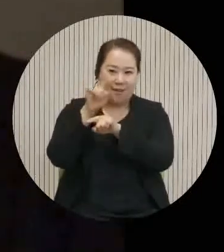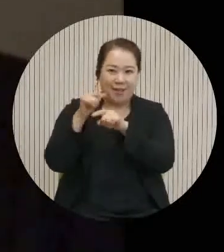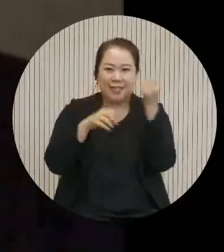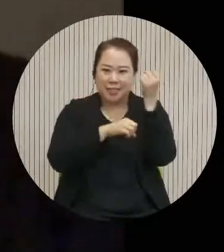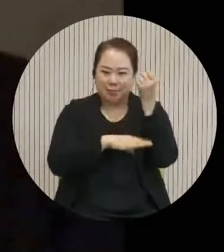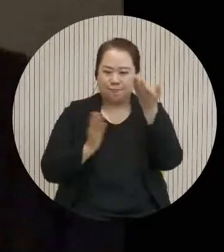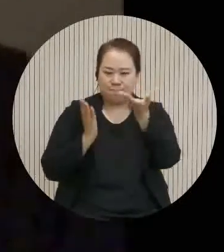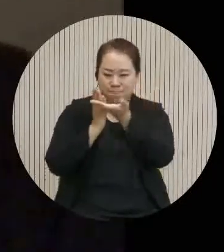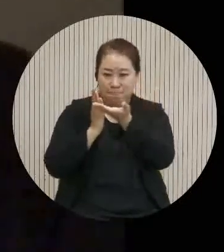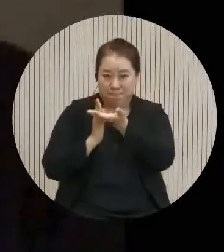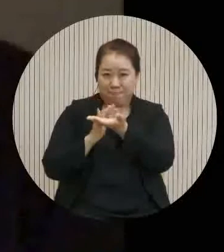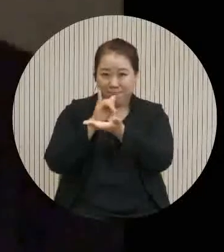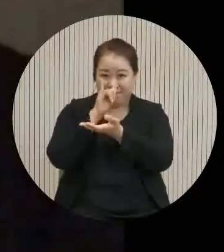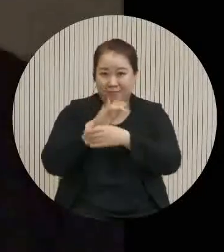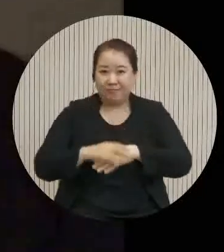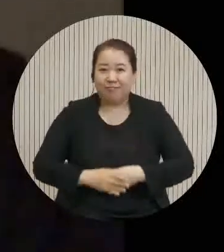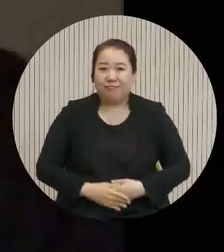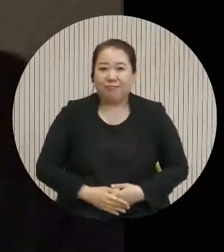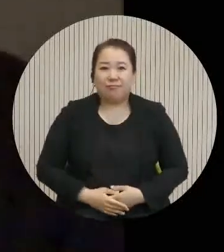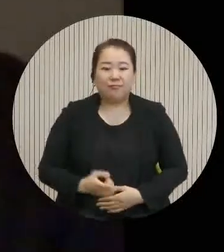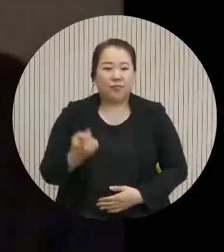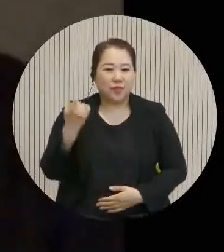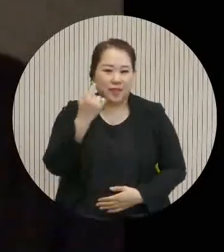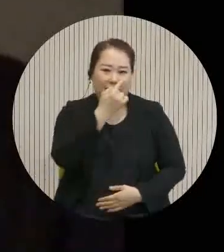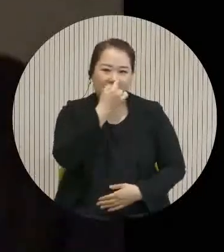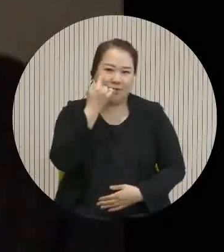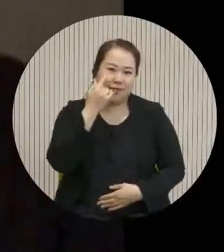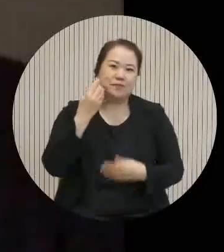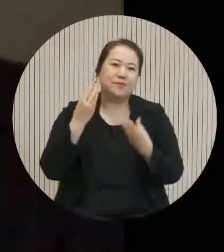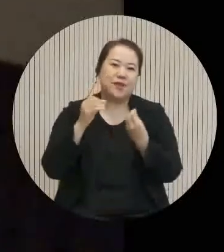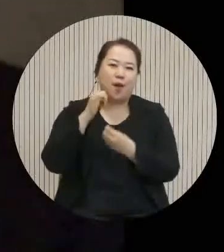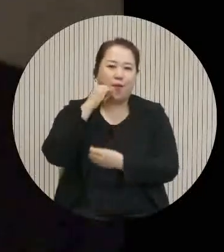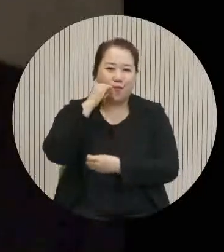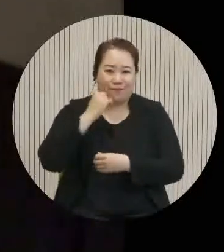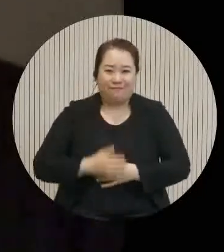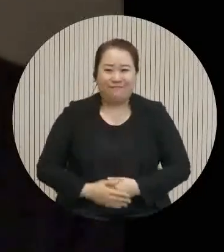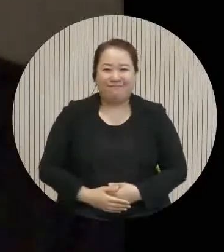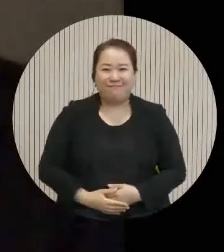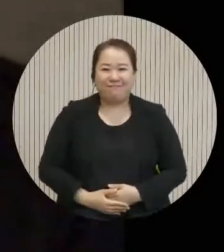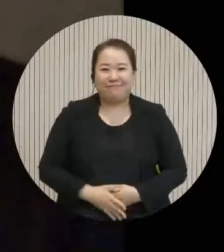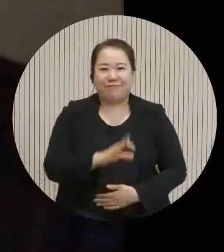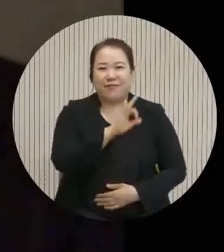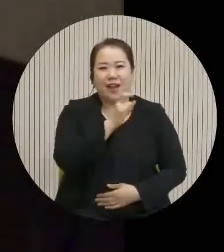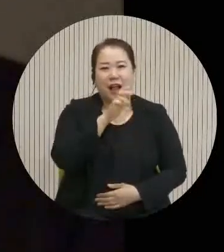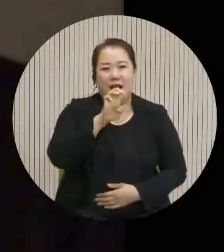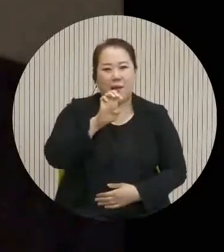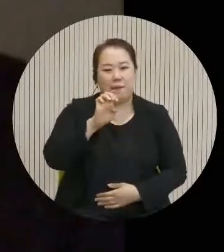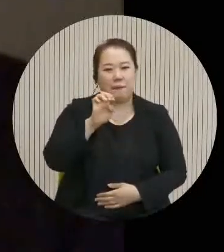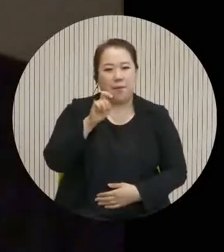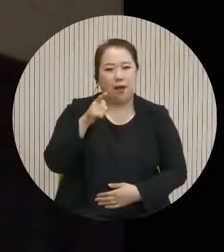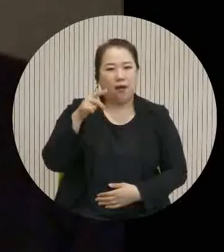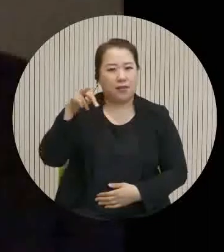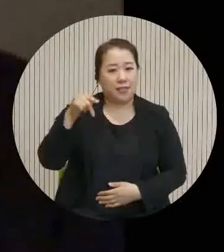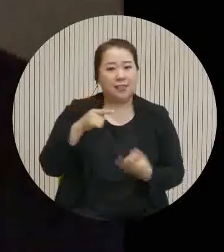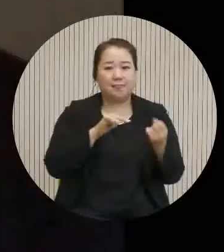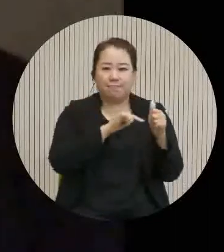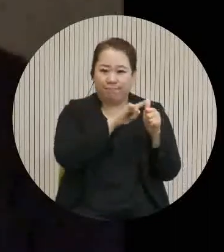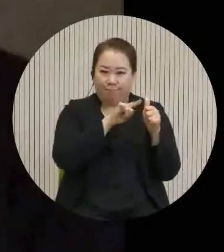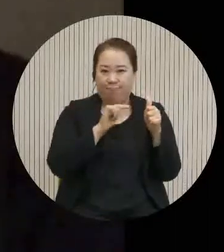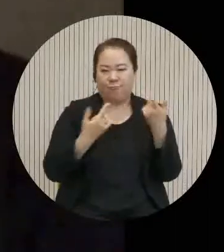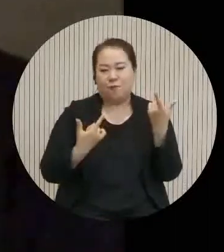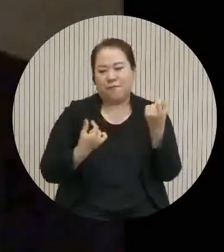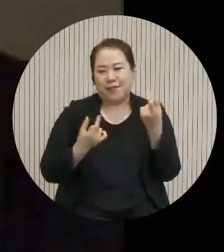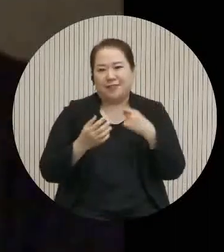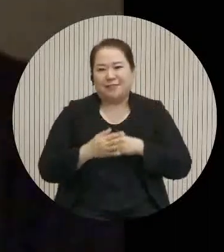one's disproved it. And Emerson would be happy because it keeps working. We find more and